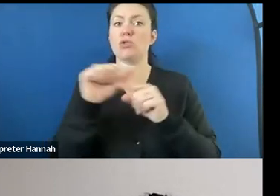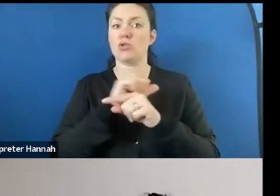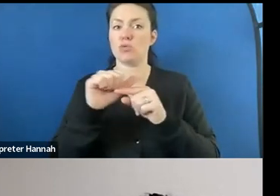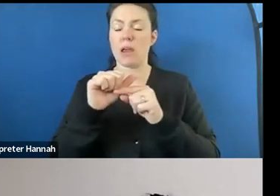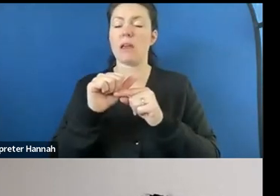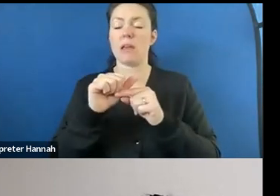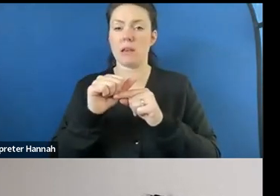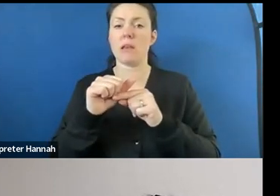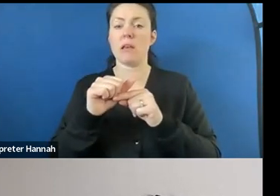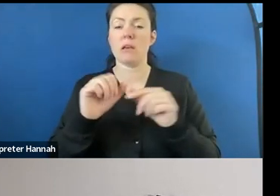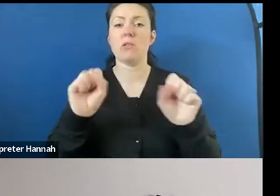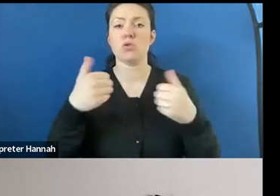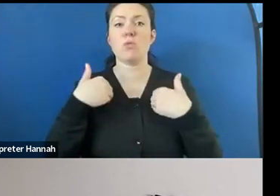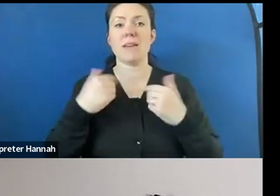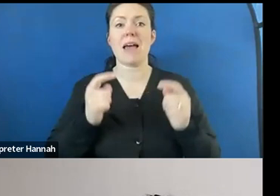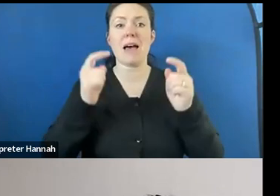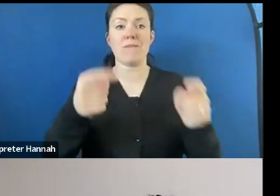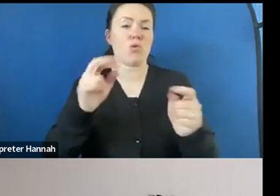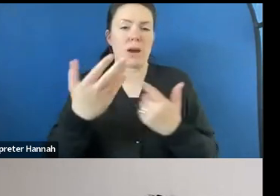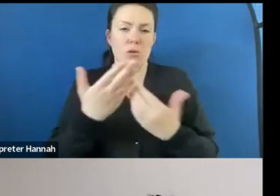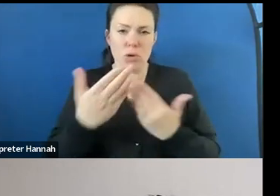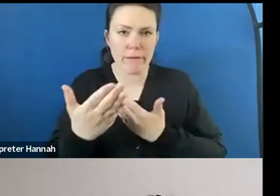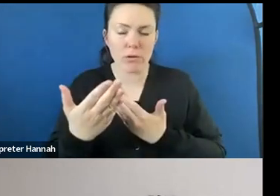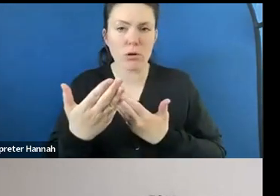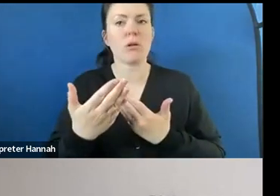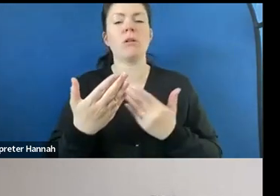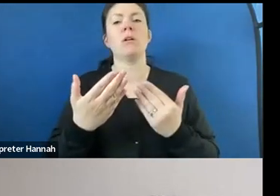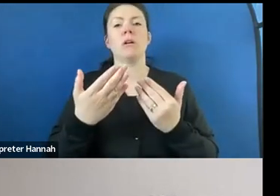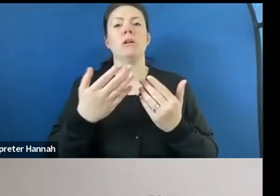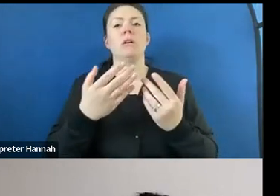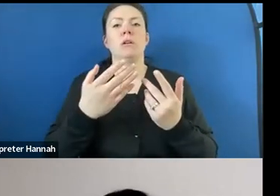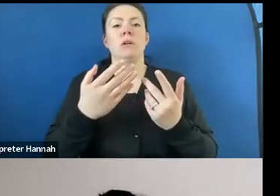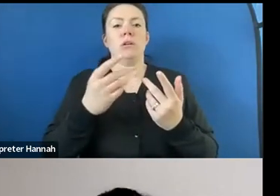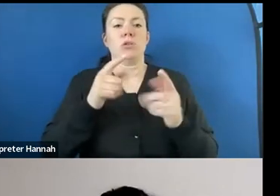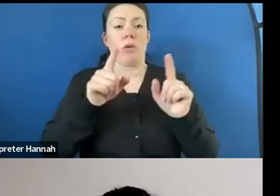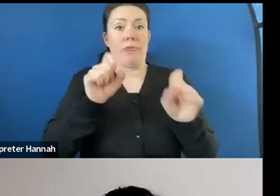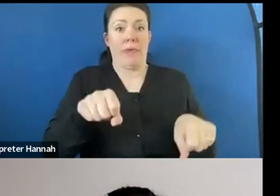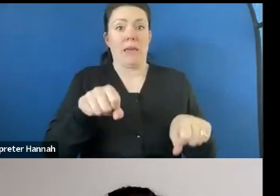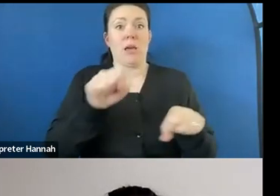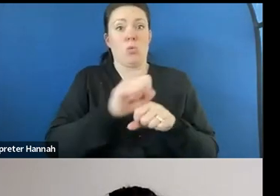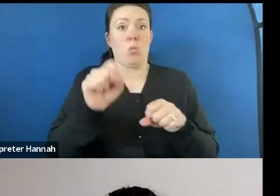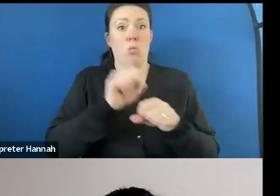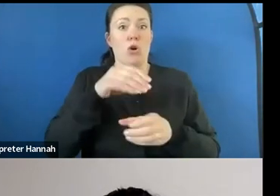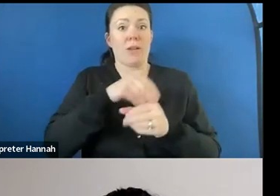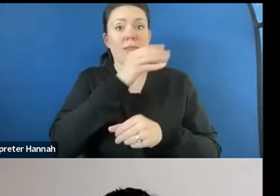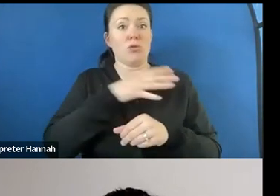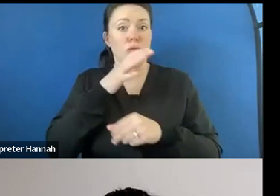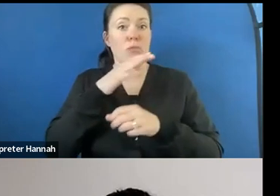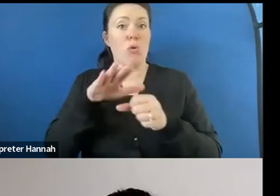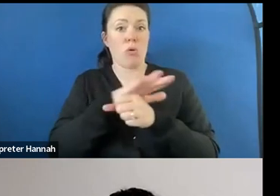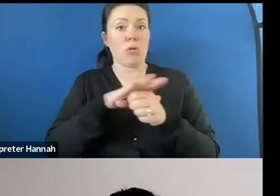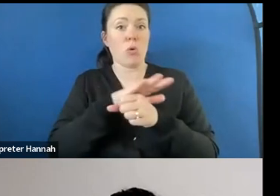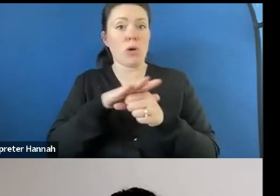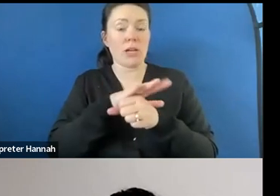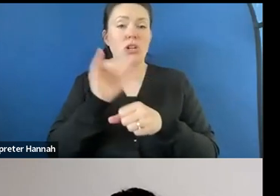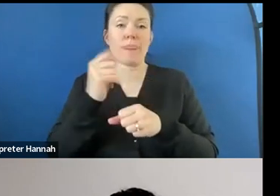to get like grants or whatever to be able to get them to work in these locations. I think that that is definitely